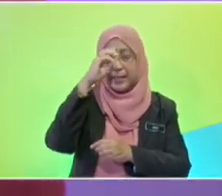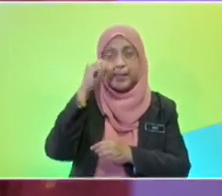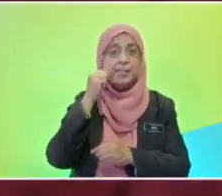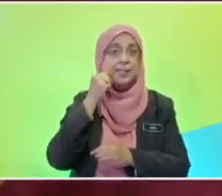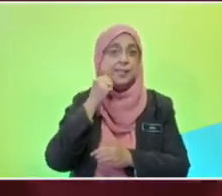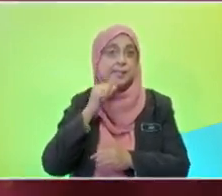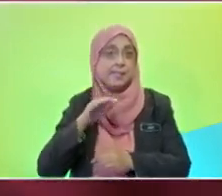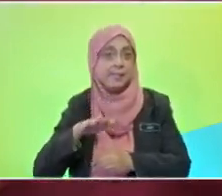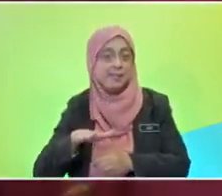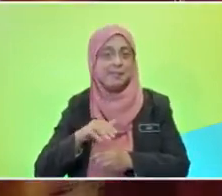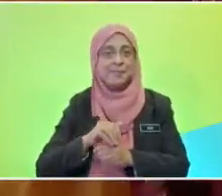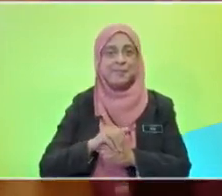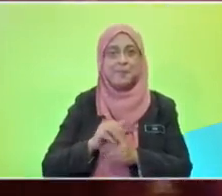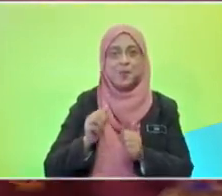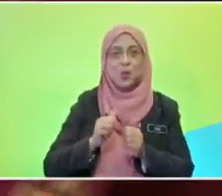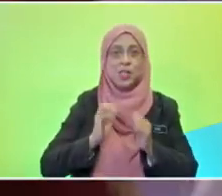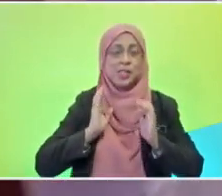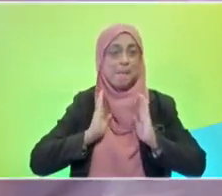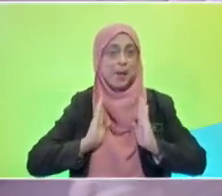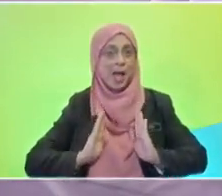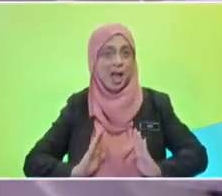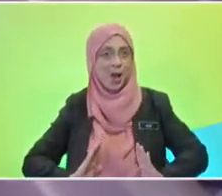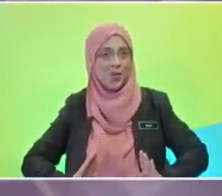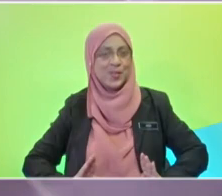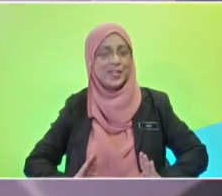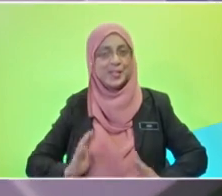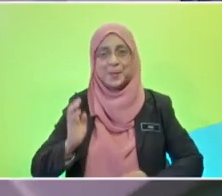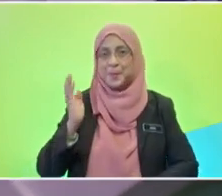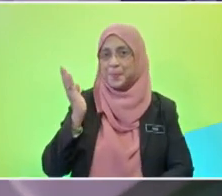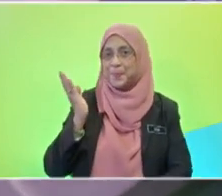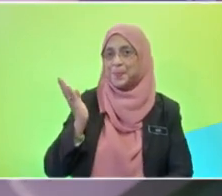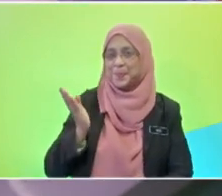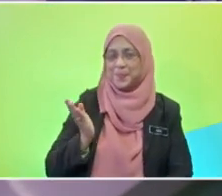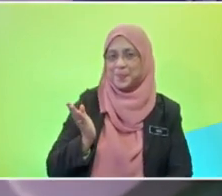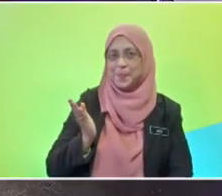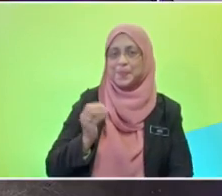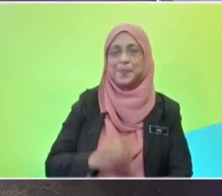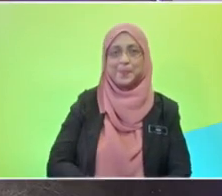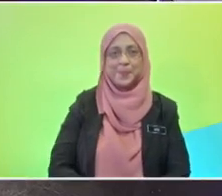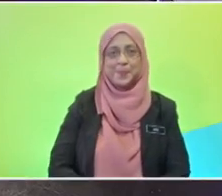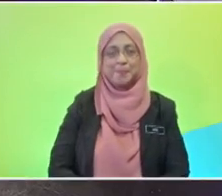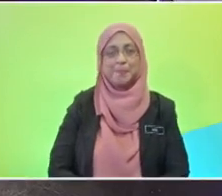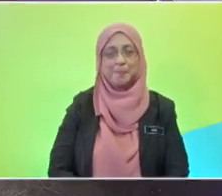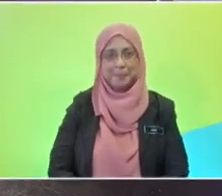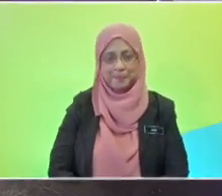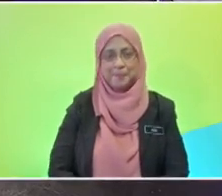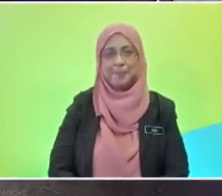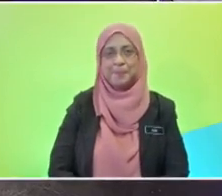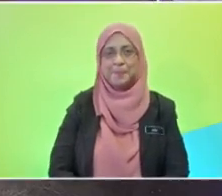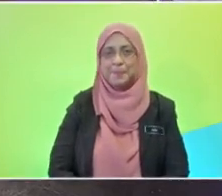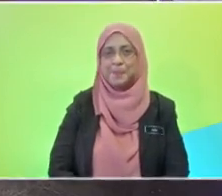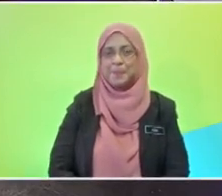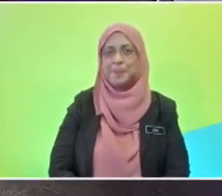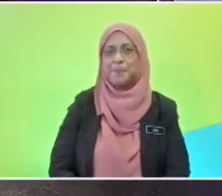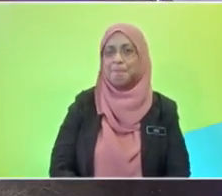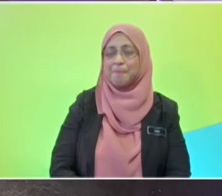It comes with a blouse. Okay. This is the blouse. Okay, pavade comes with a